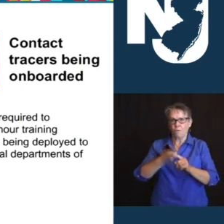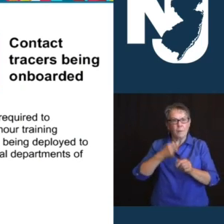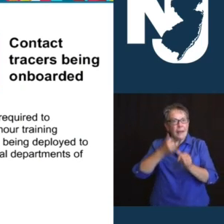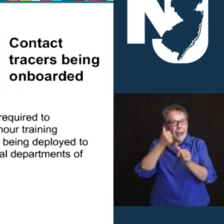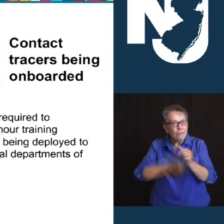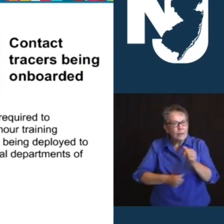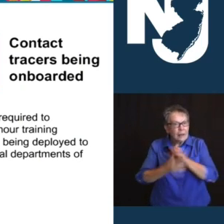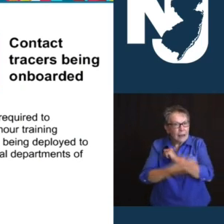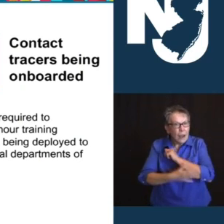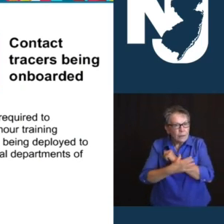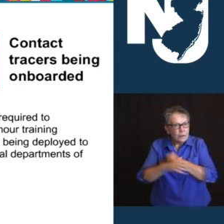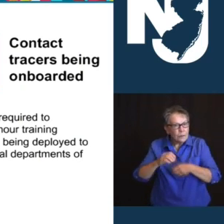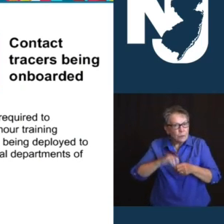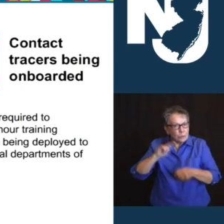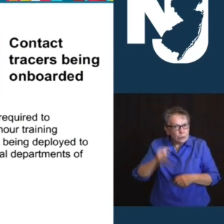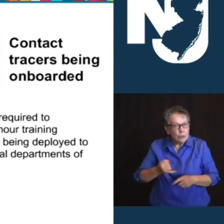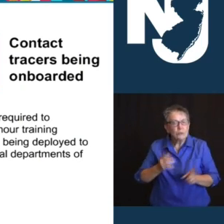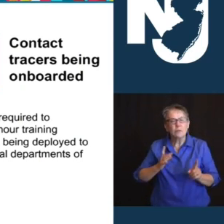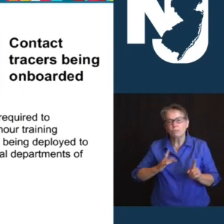the following weeks.